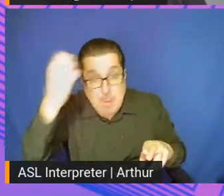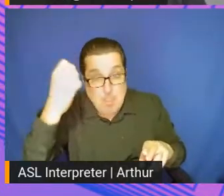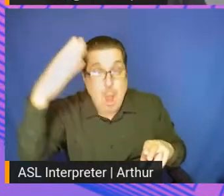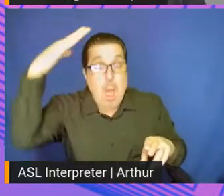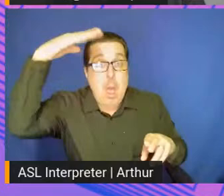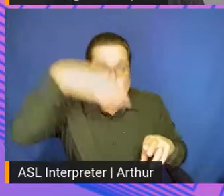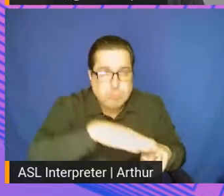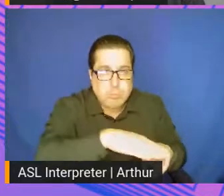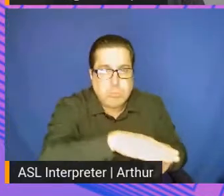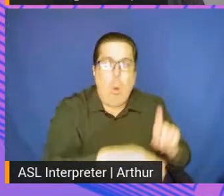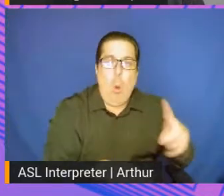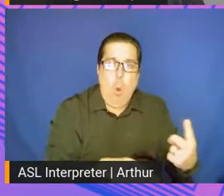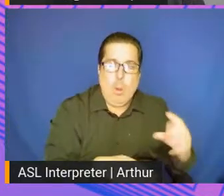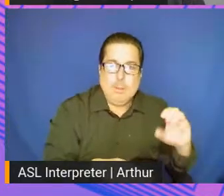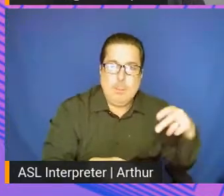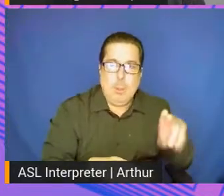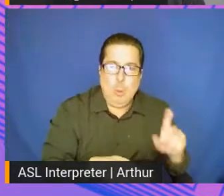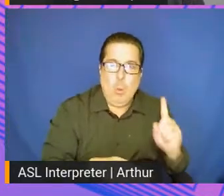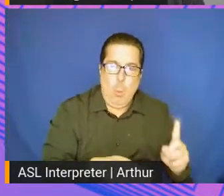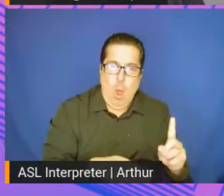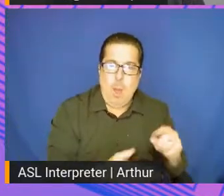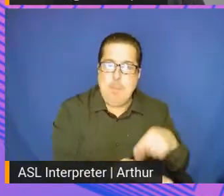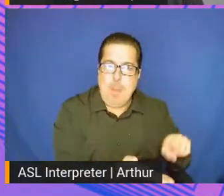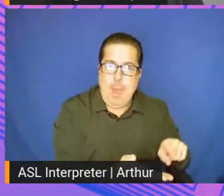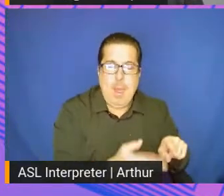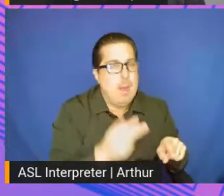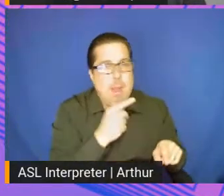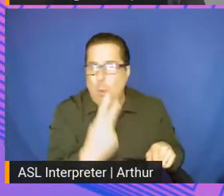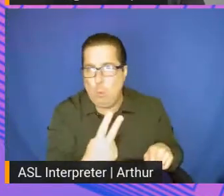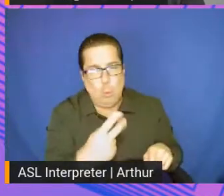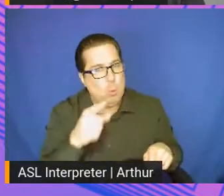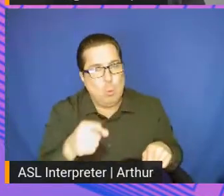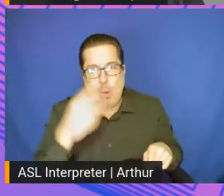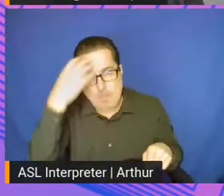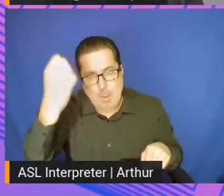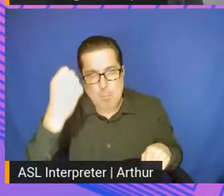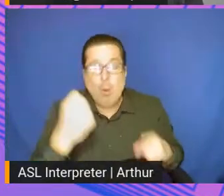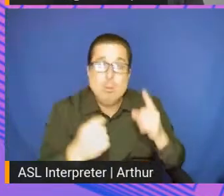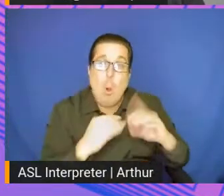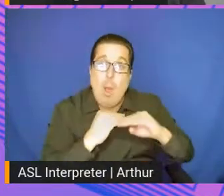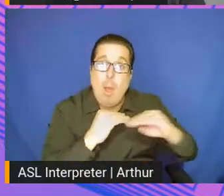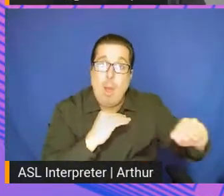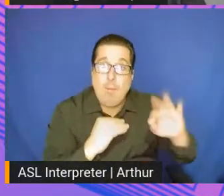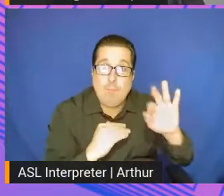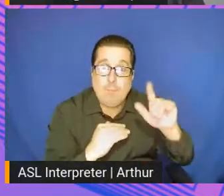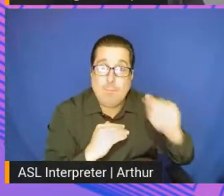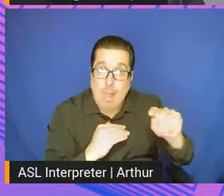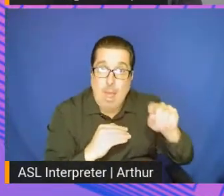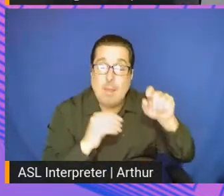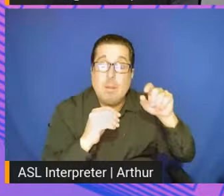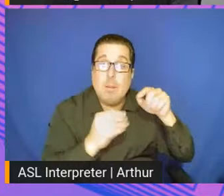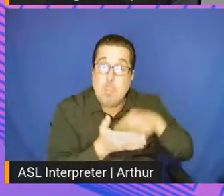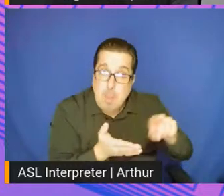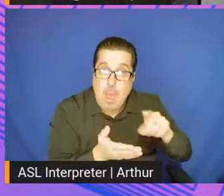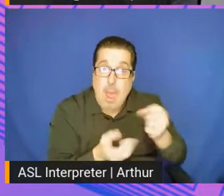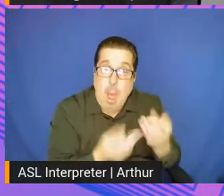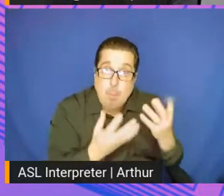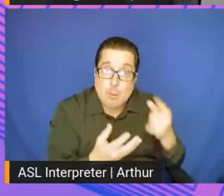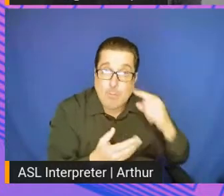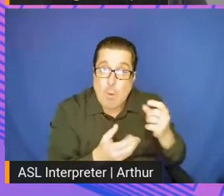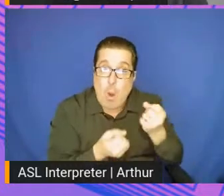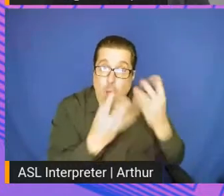The number of requests that a container can handle, you're paying a flat rate for it, whether it's a lot of requests or a small number of